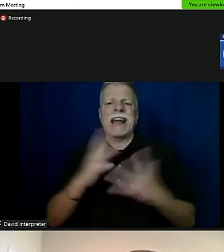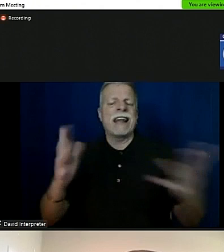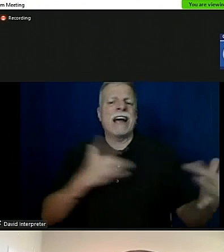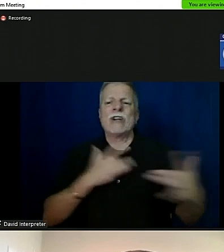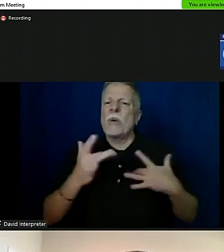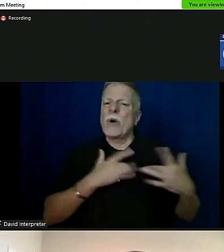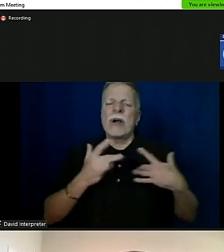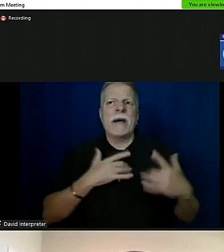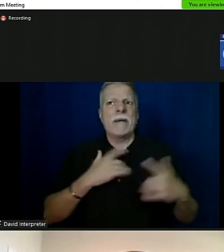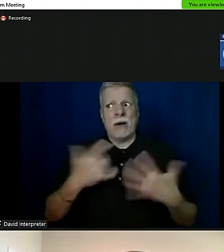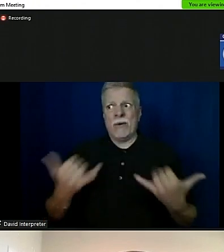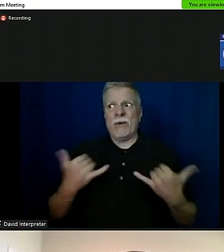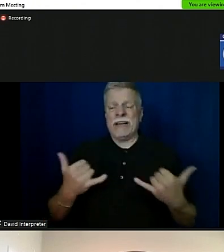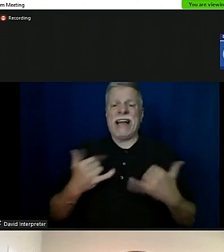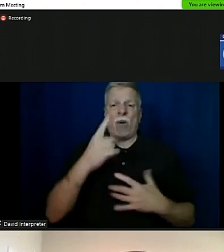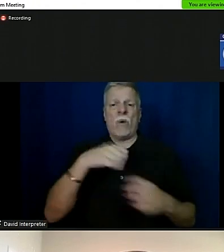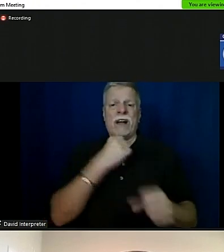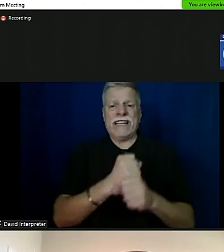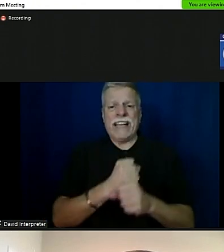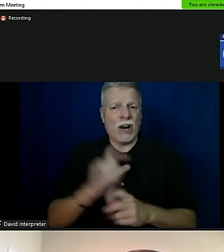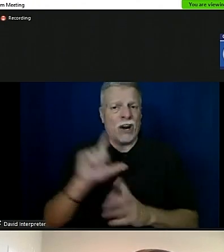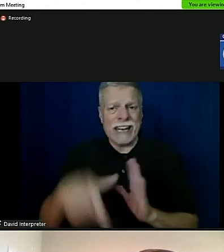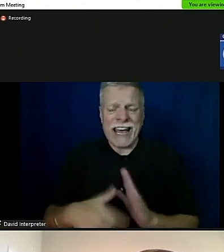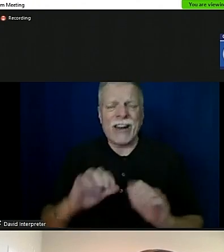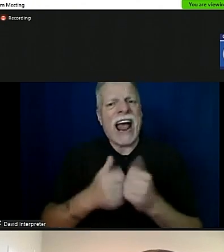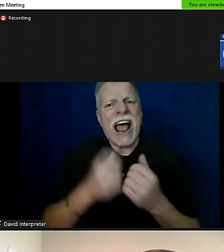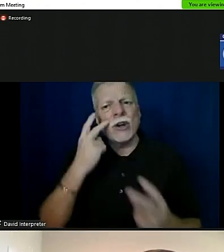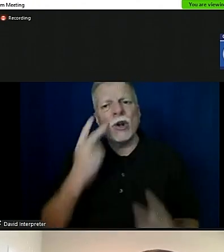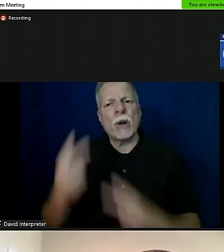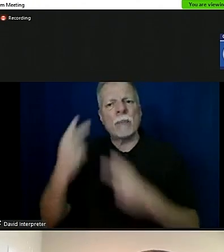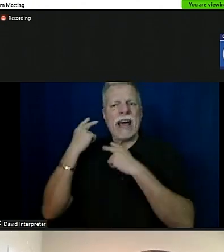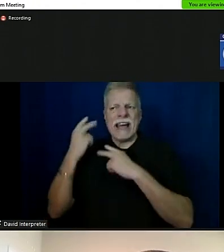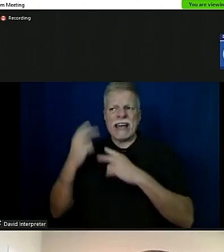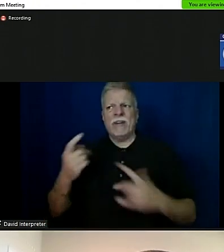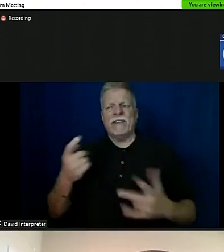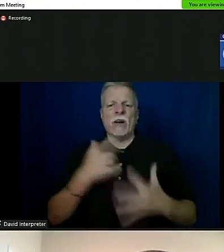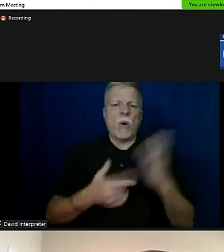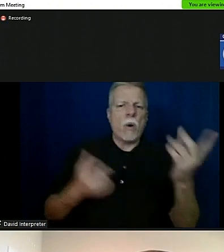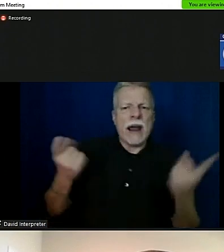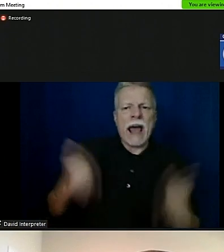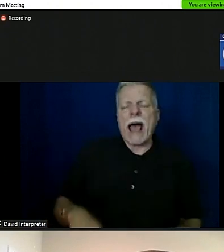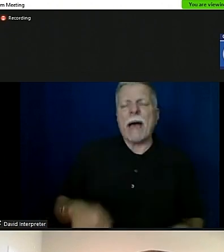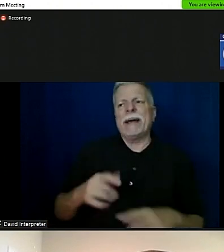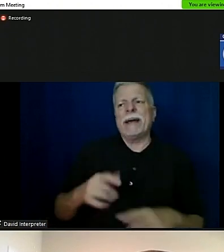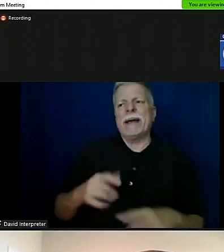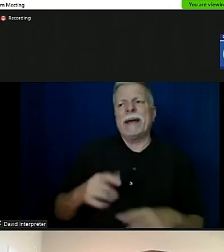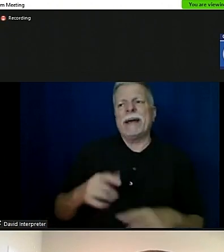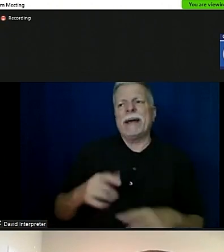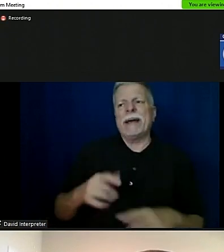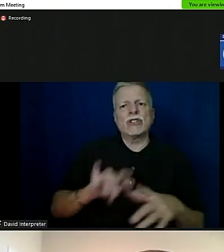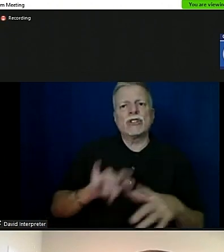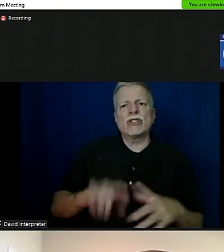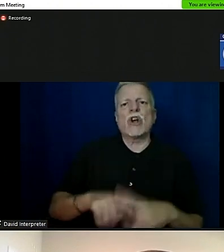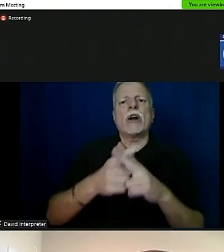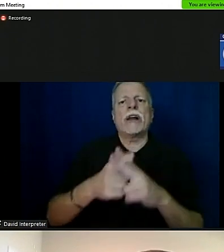year later, how are you reflecting on, those early days and kind of what's happened since then?